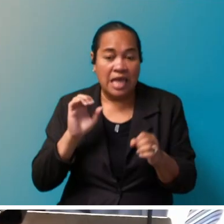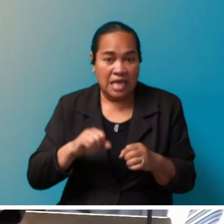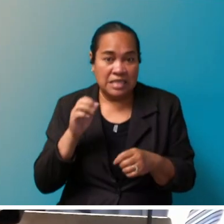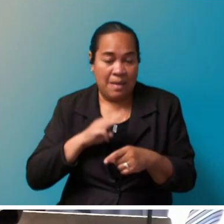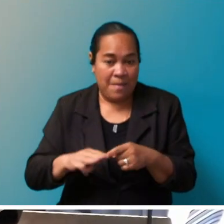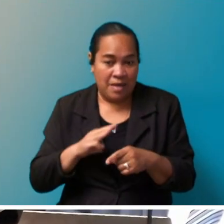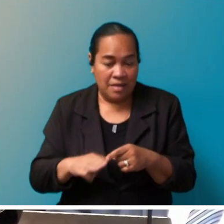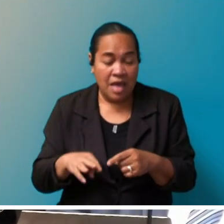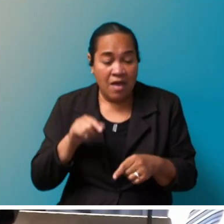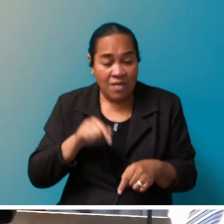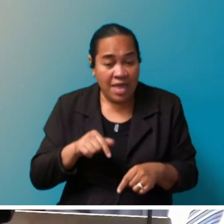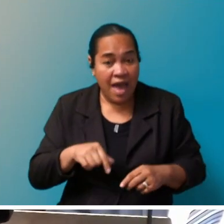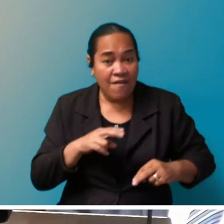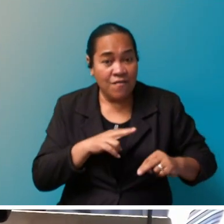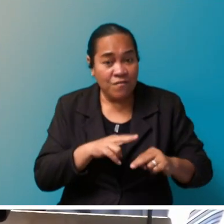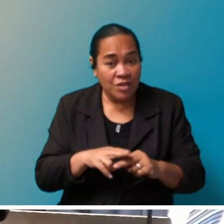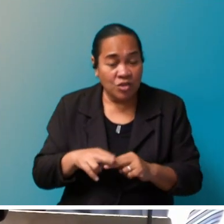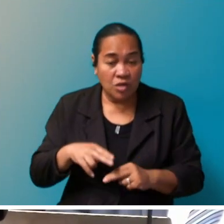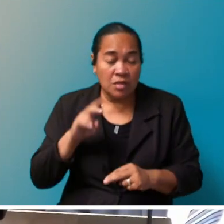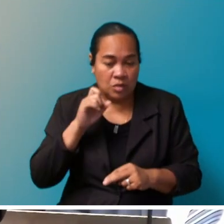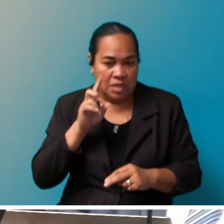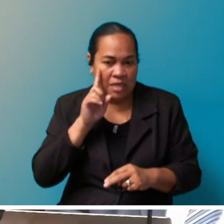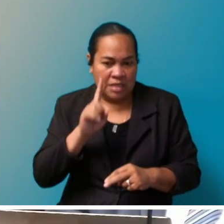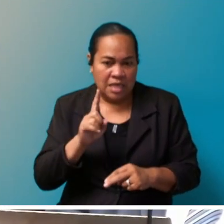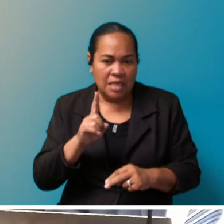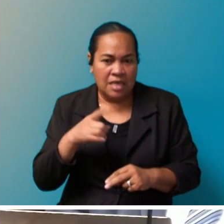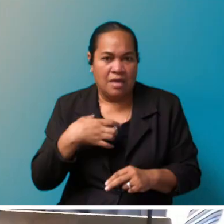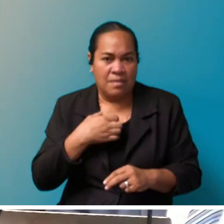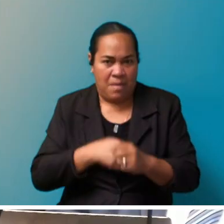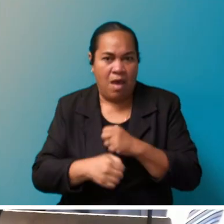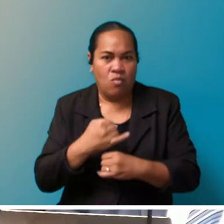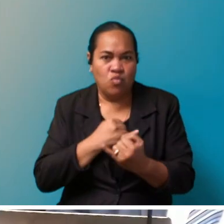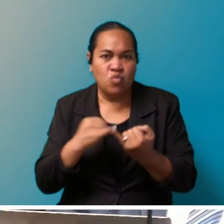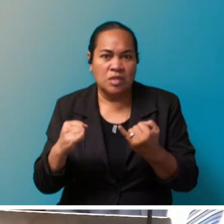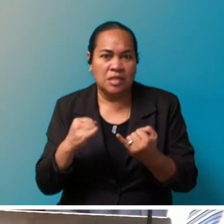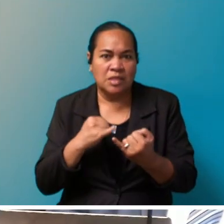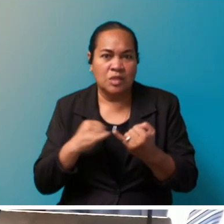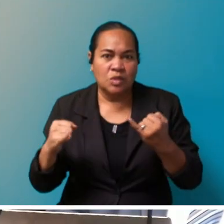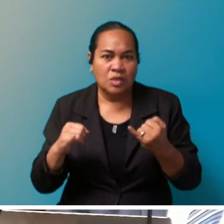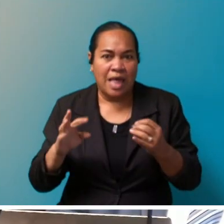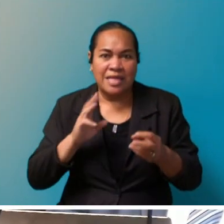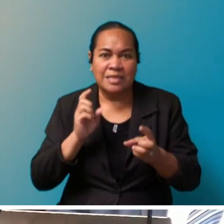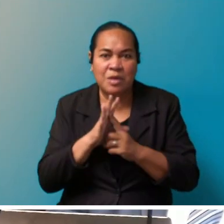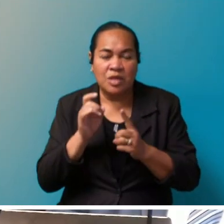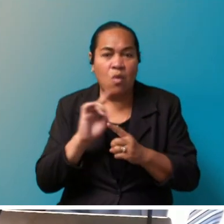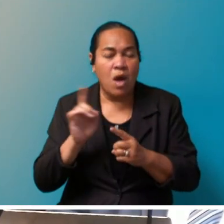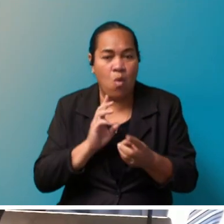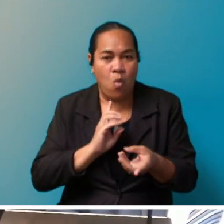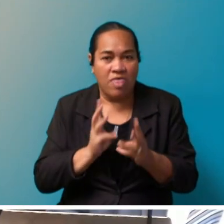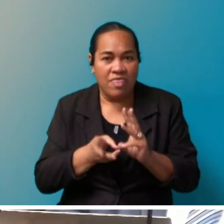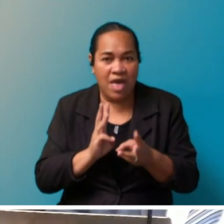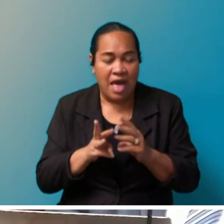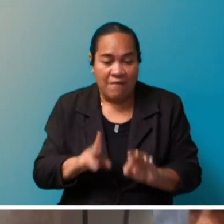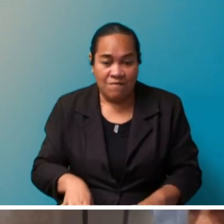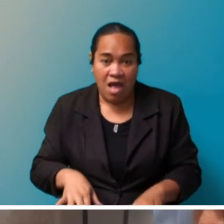Projections for Fiji indicate a marked increase in the intensity and frequency of these weather events, particularly